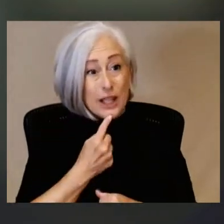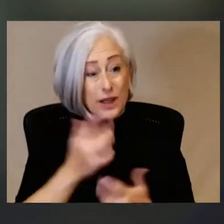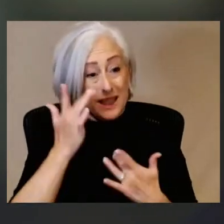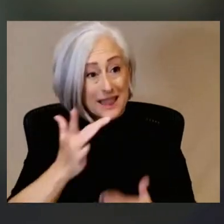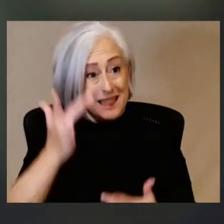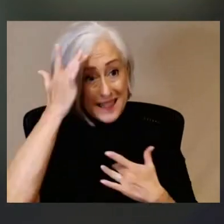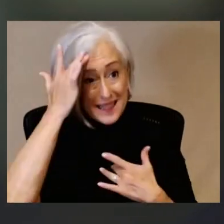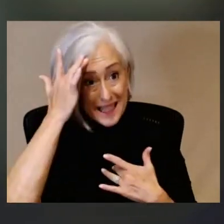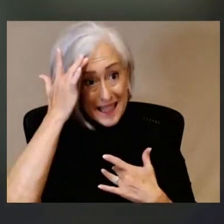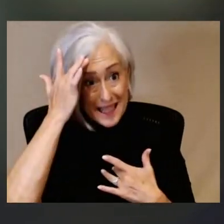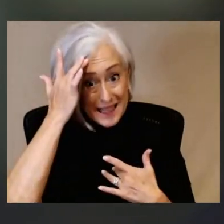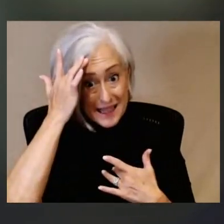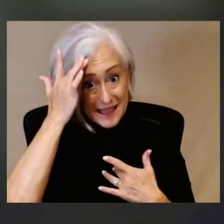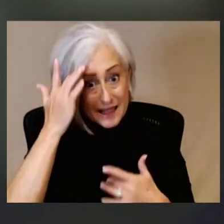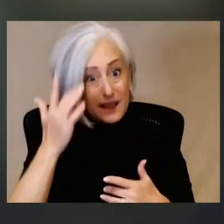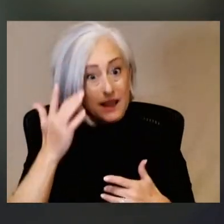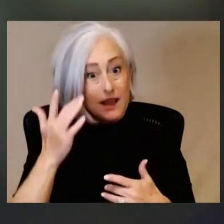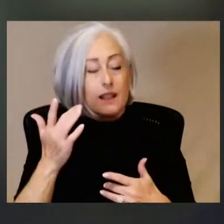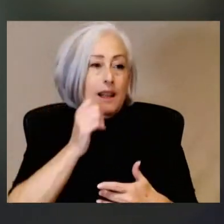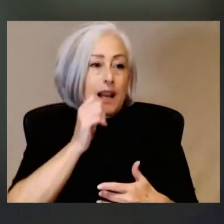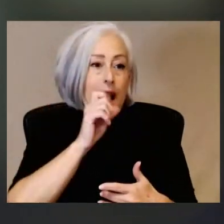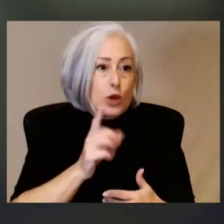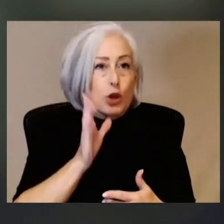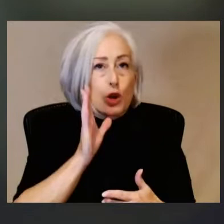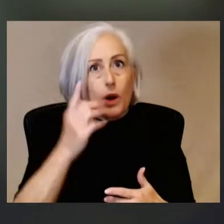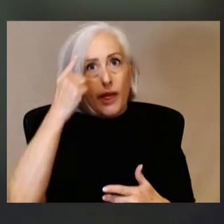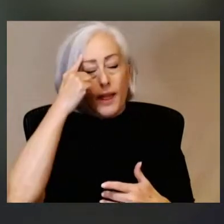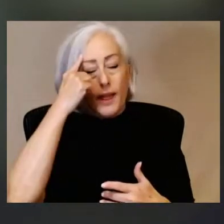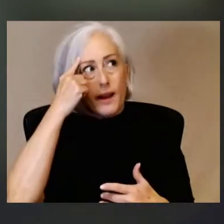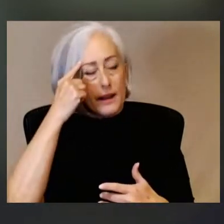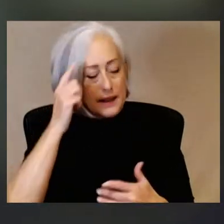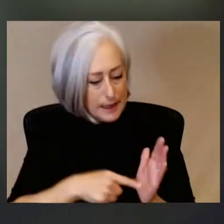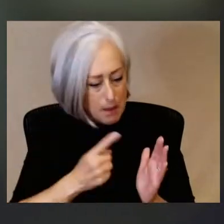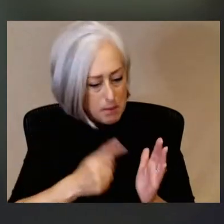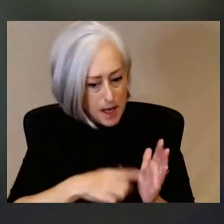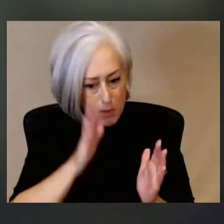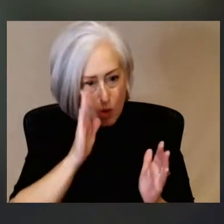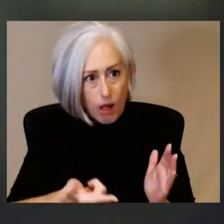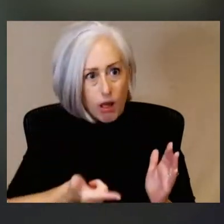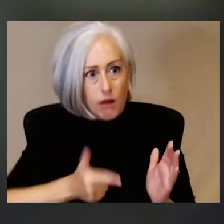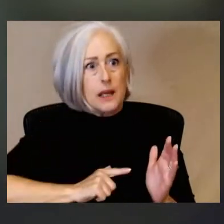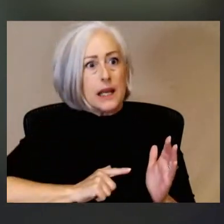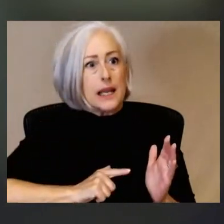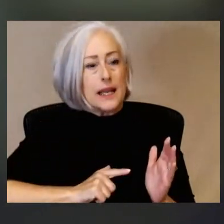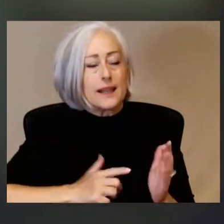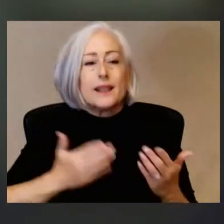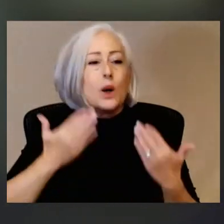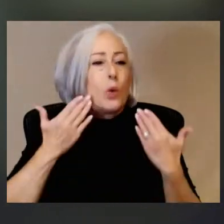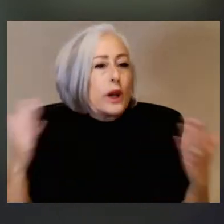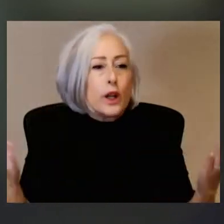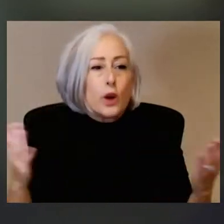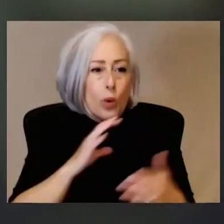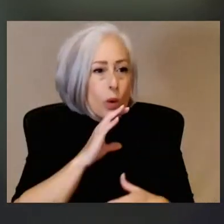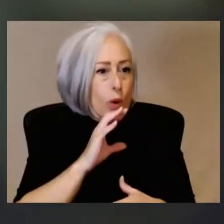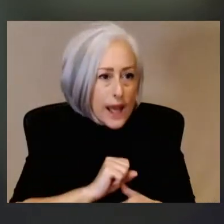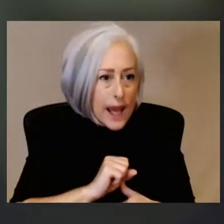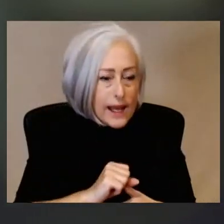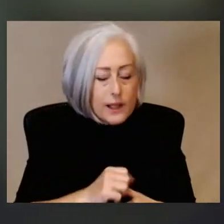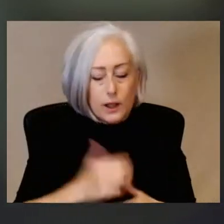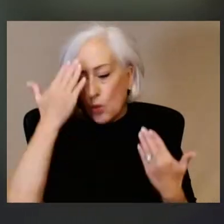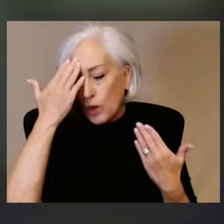possibility that it doesn't cross your mind, is it going to be me? And we don't know the age, we don't know the other